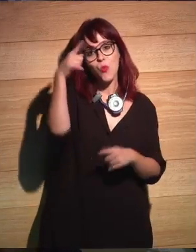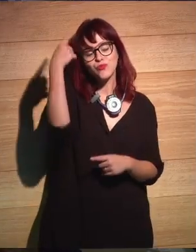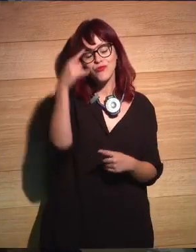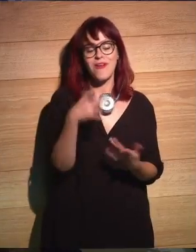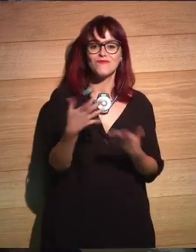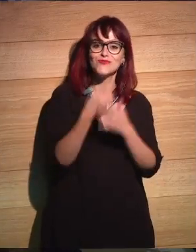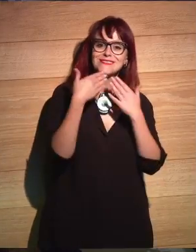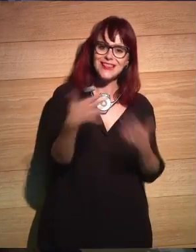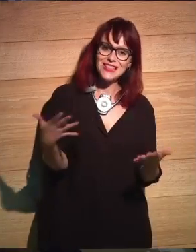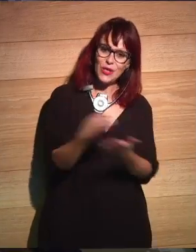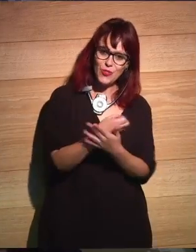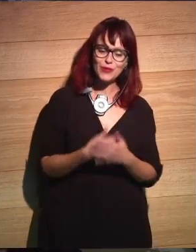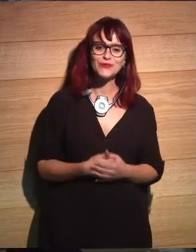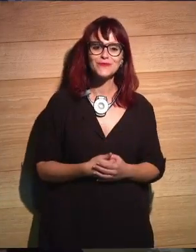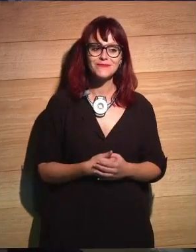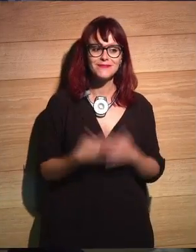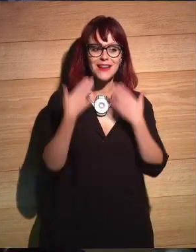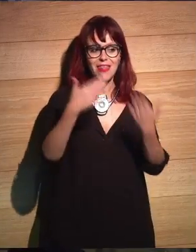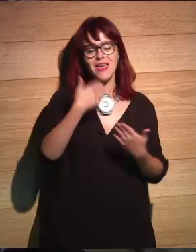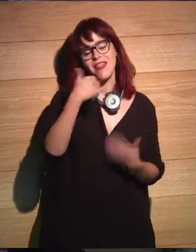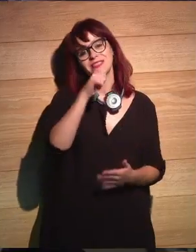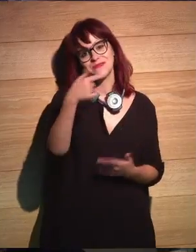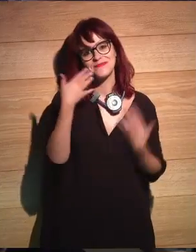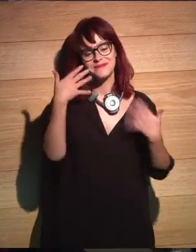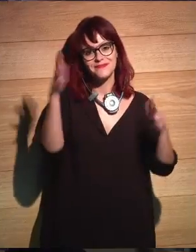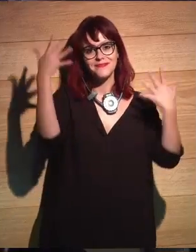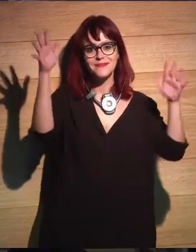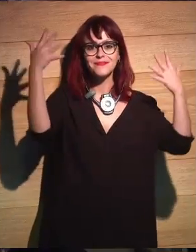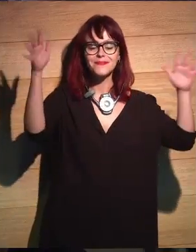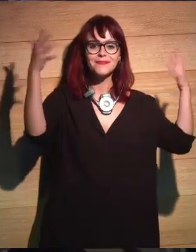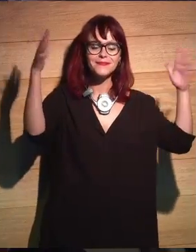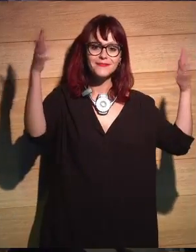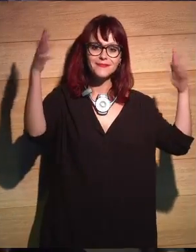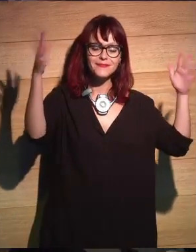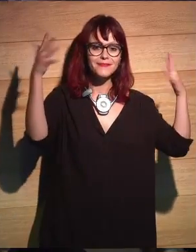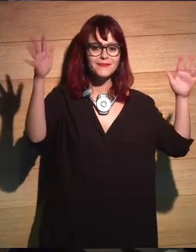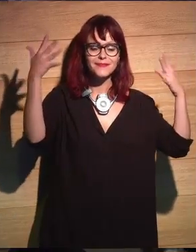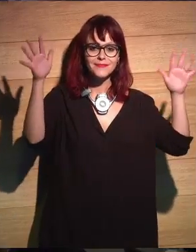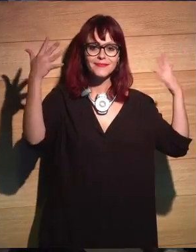literature and books and give wings to culture. Thank you.